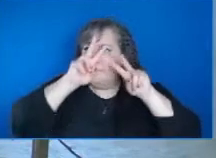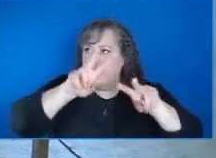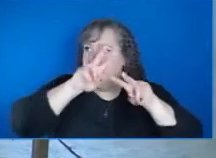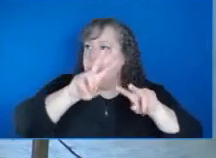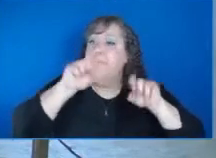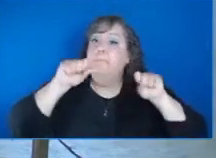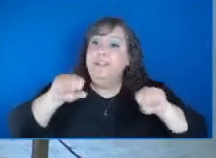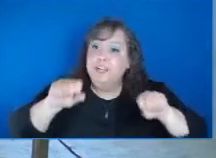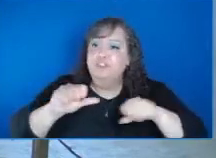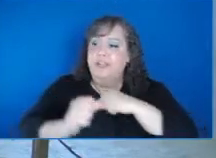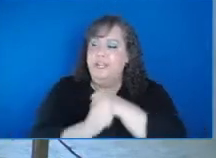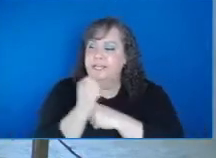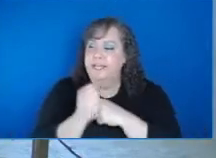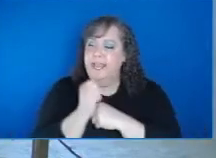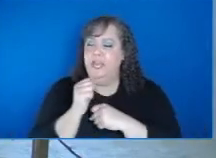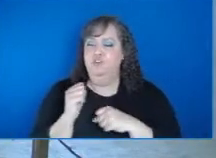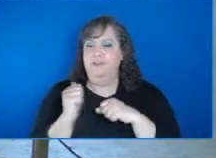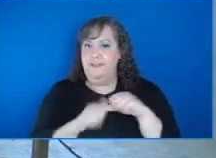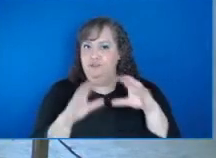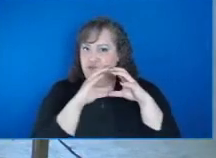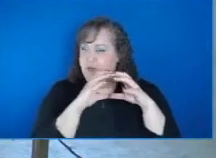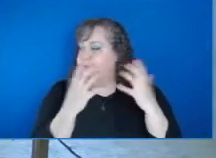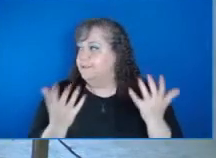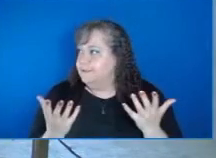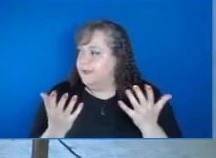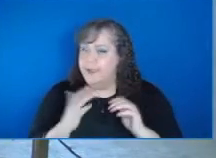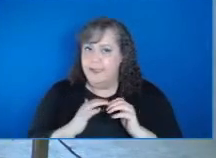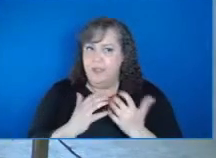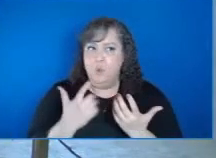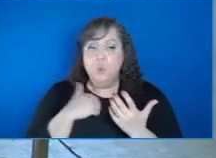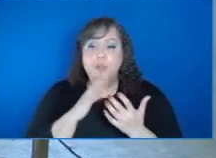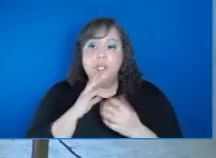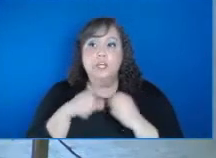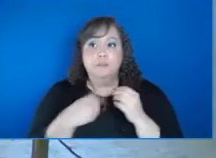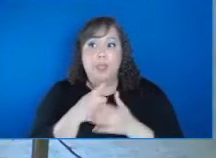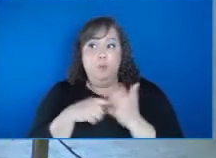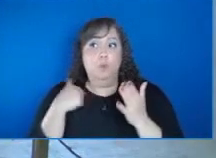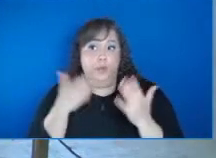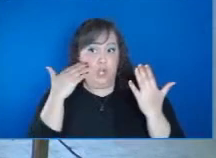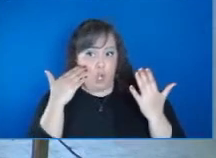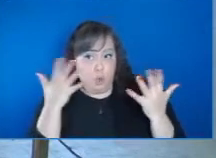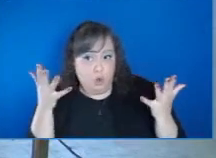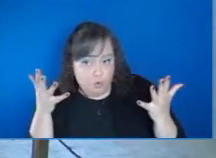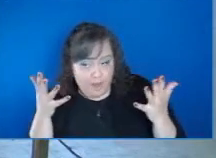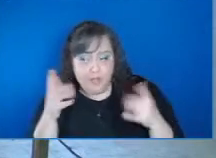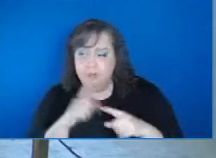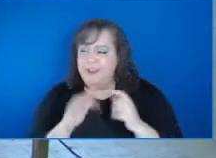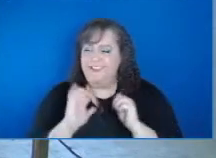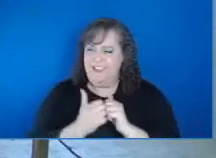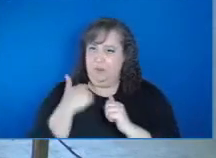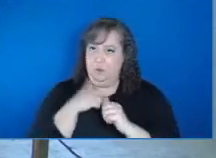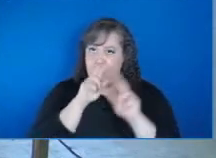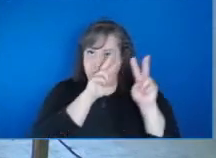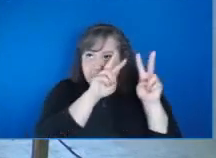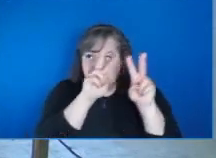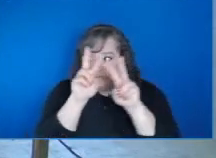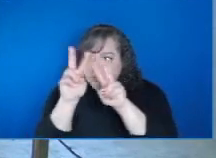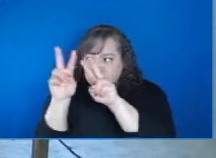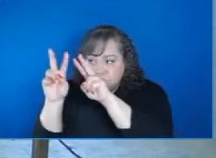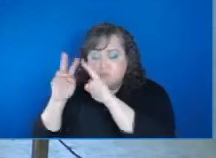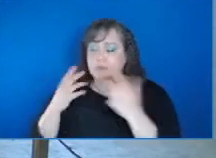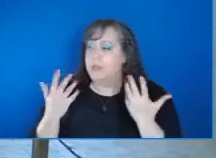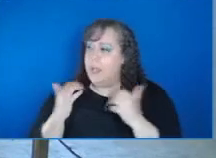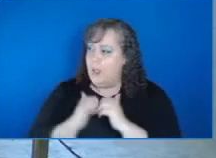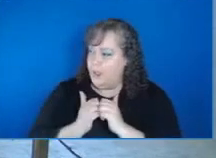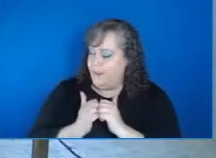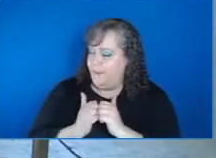We've talked about the ones that we know. How are we keeping our eyes on the skies? Yeah, that's a great question. And we have